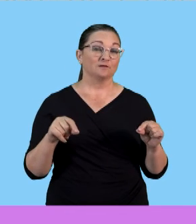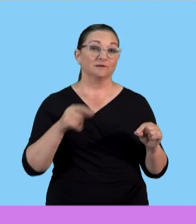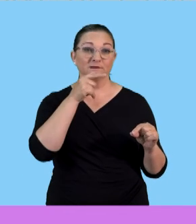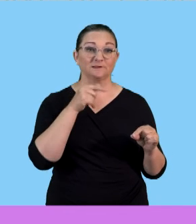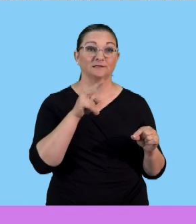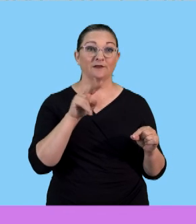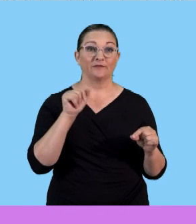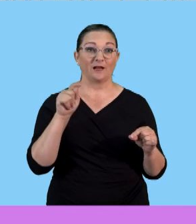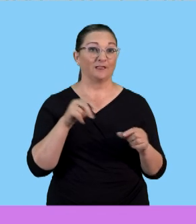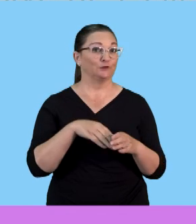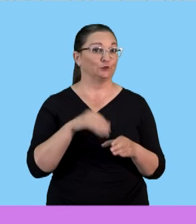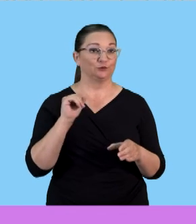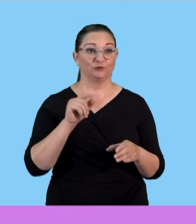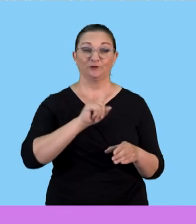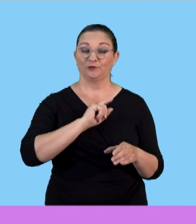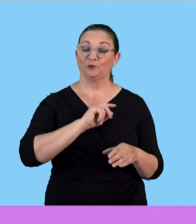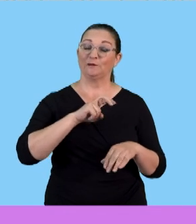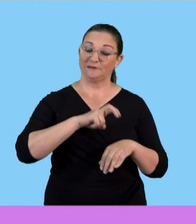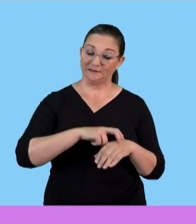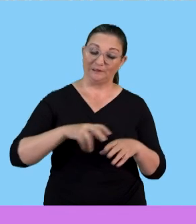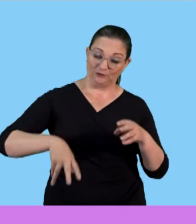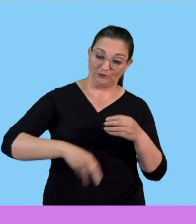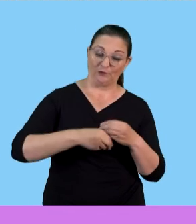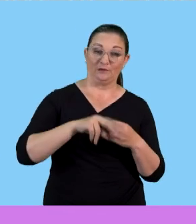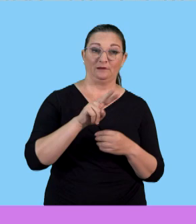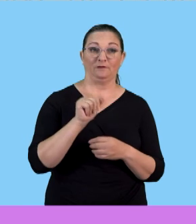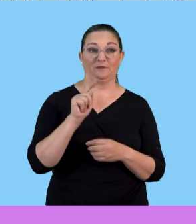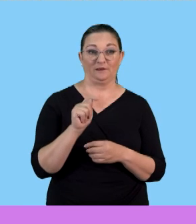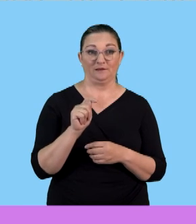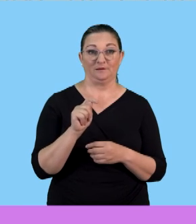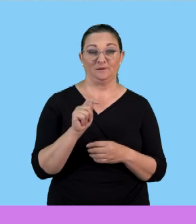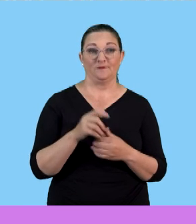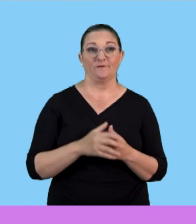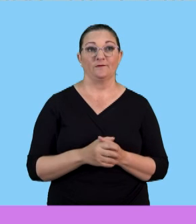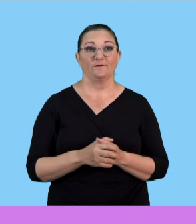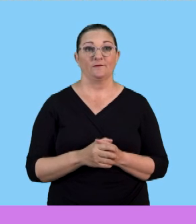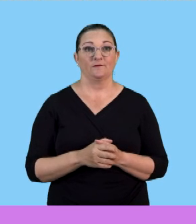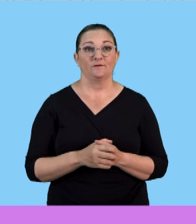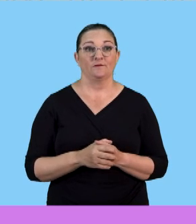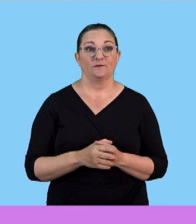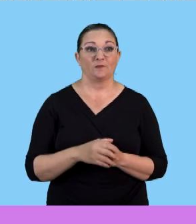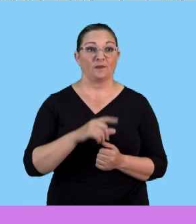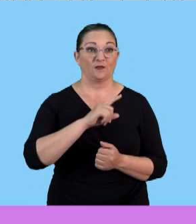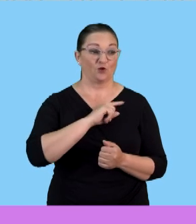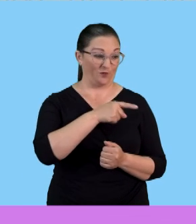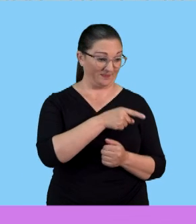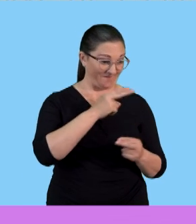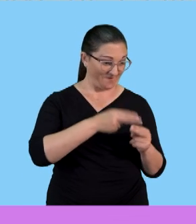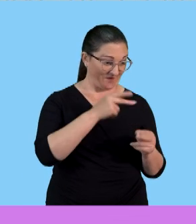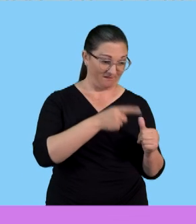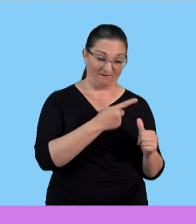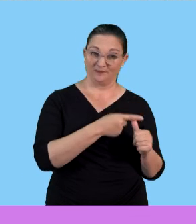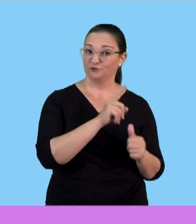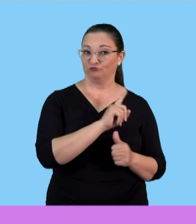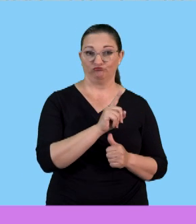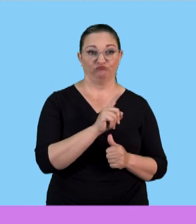VAT exclusive. So meaning this amount does not include VAT. So moving on, because this one, it's not your